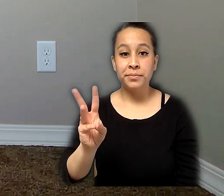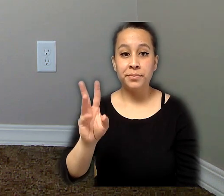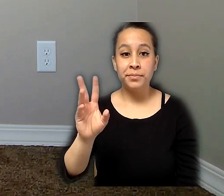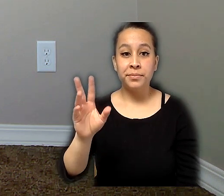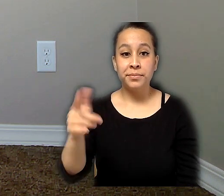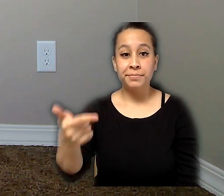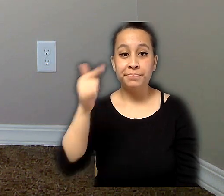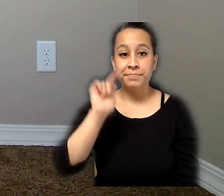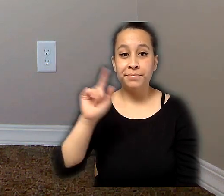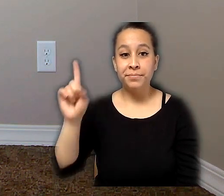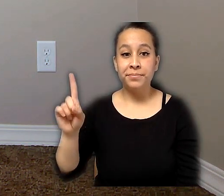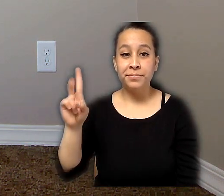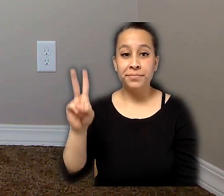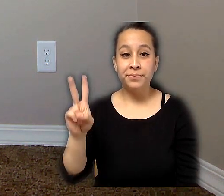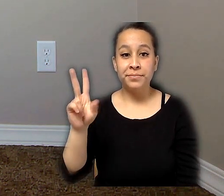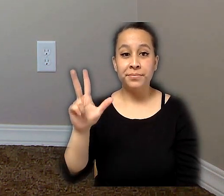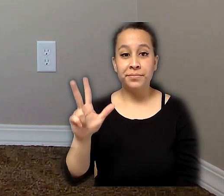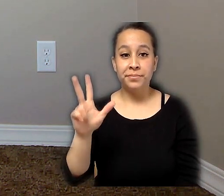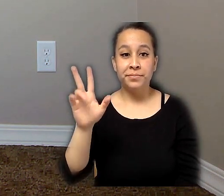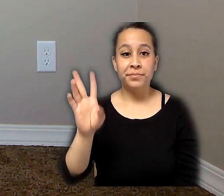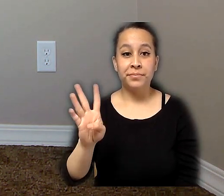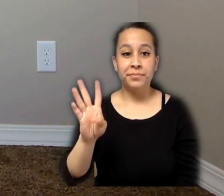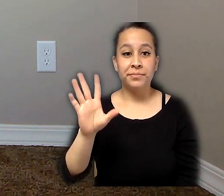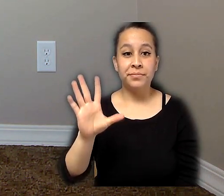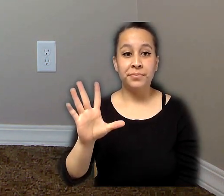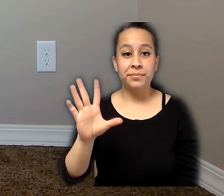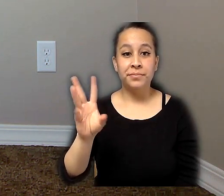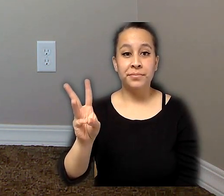5, 6, I go.